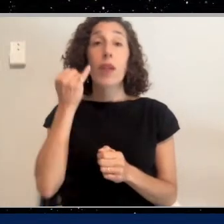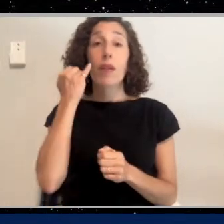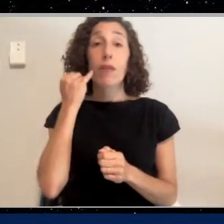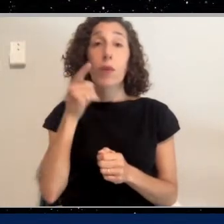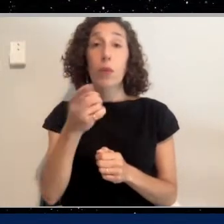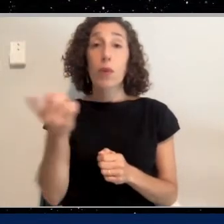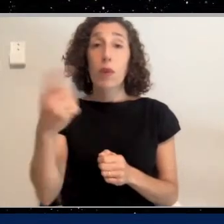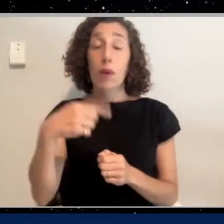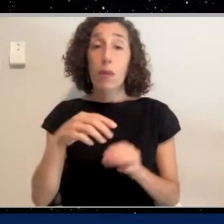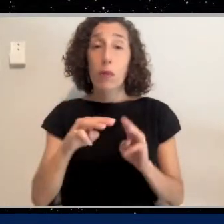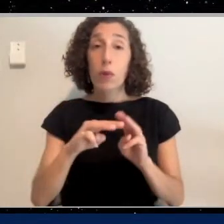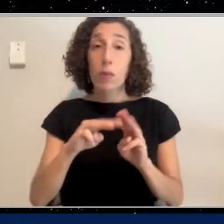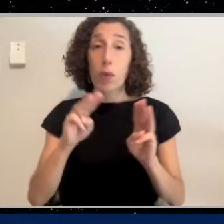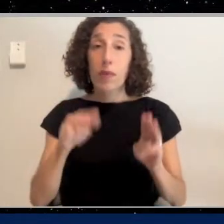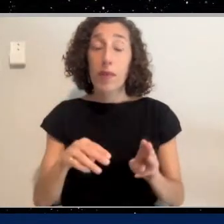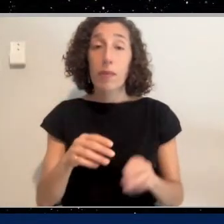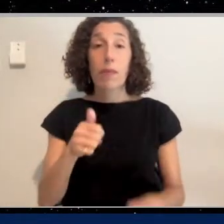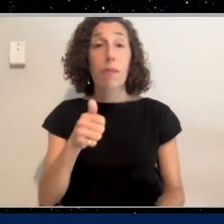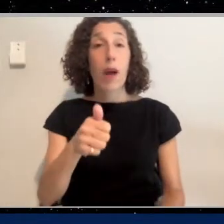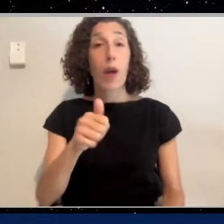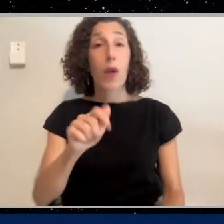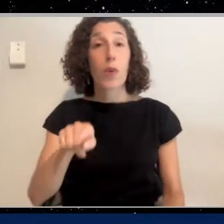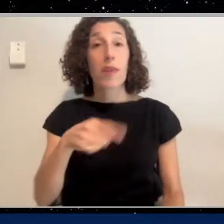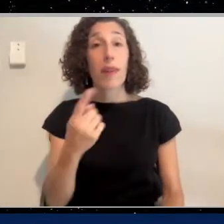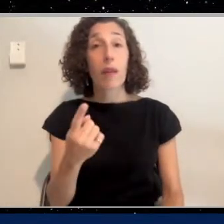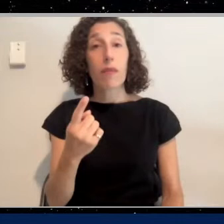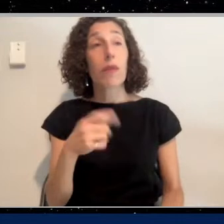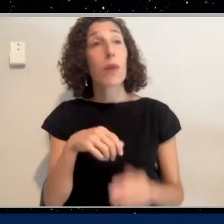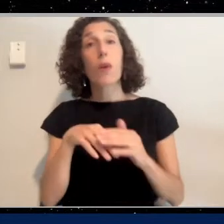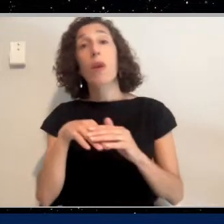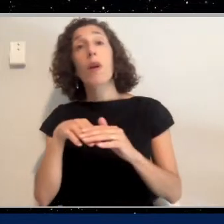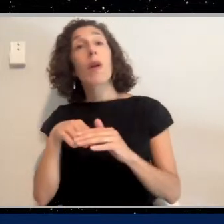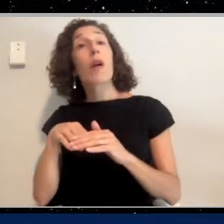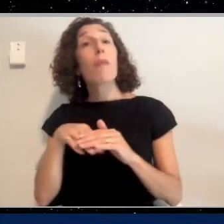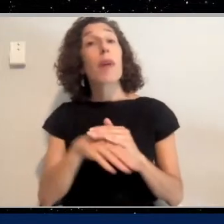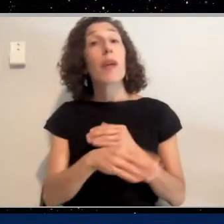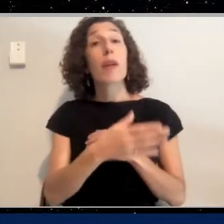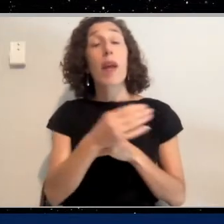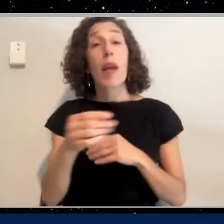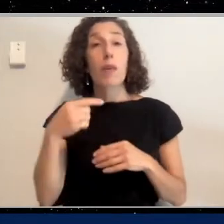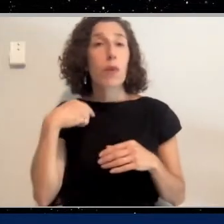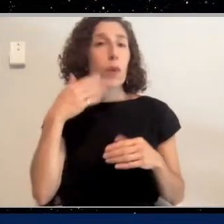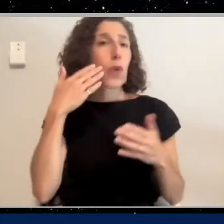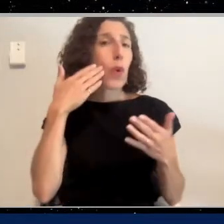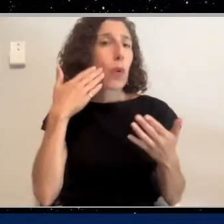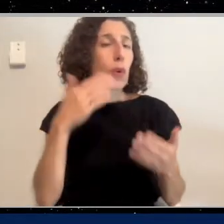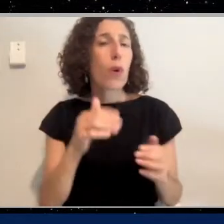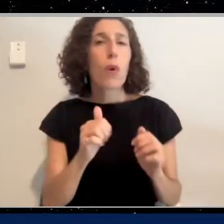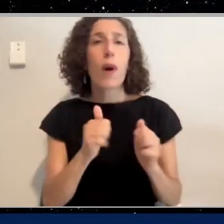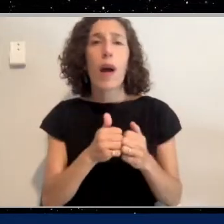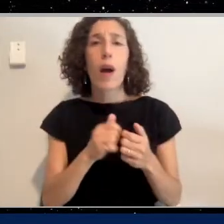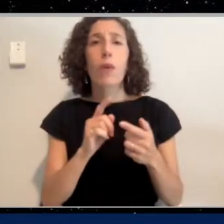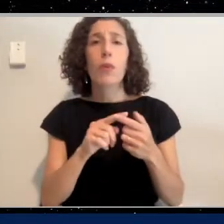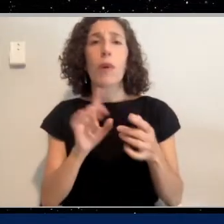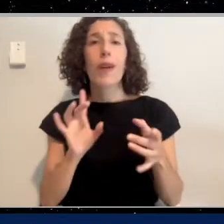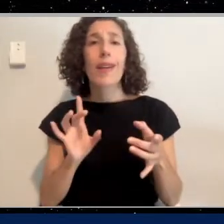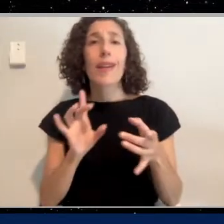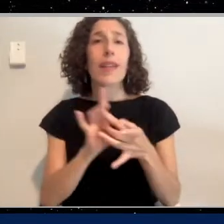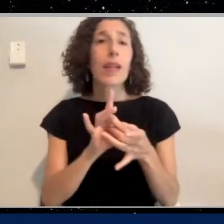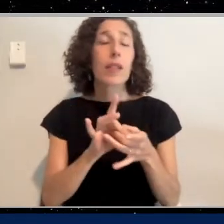you guys can hook into in order to experience and connect with the museum